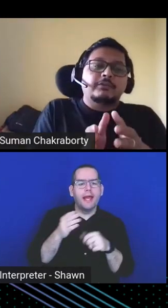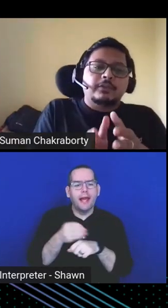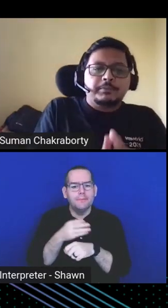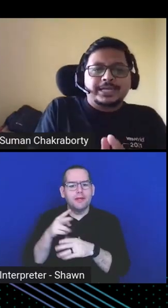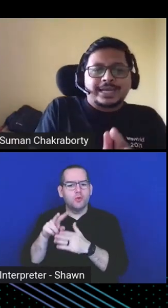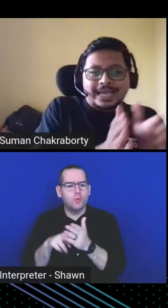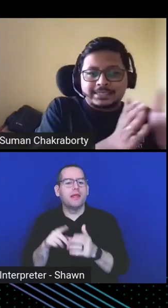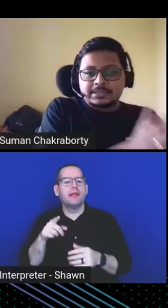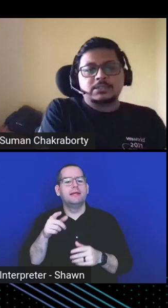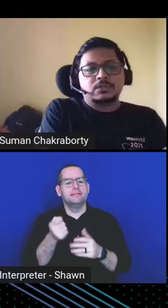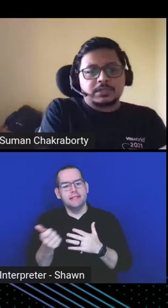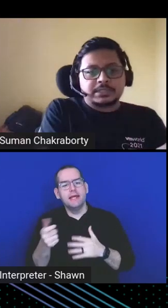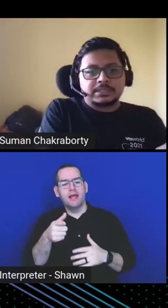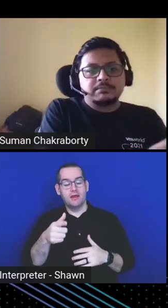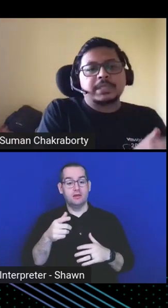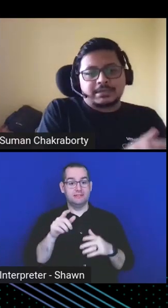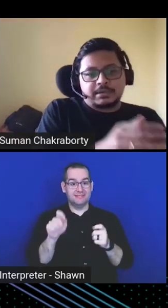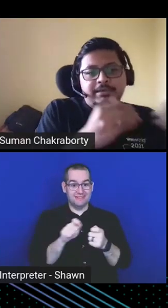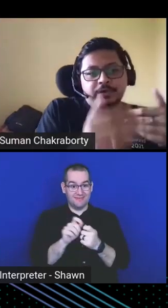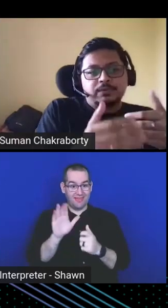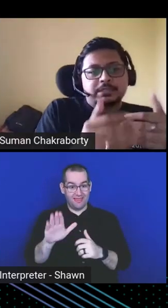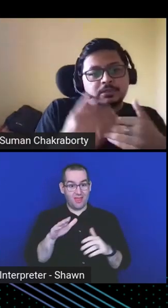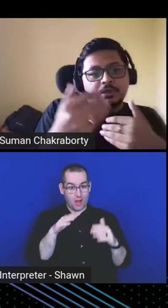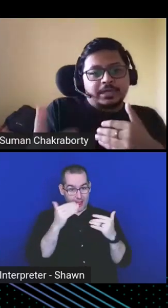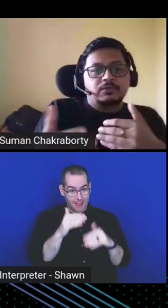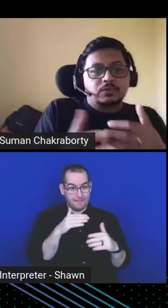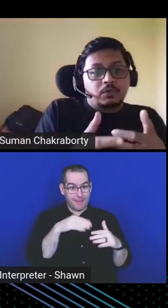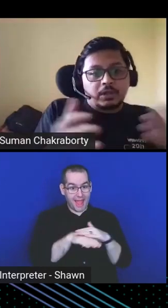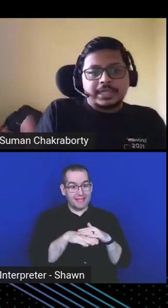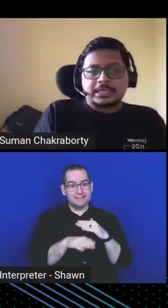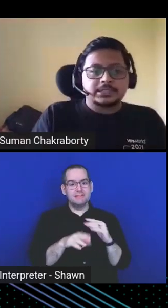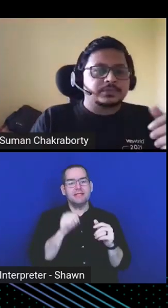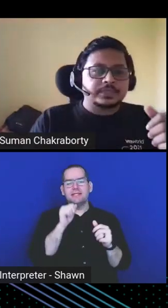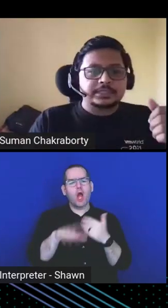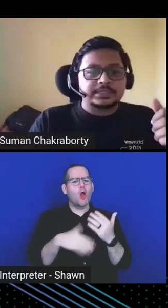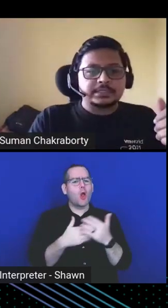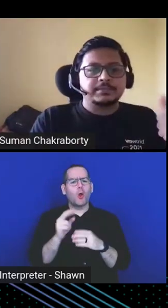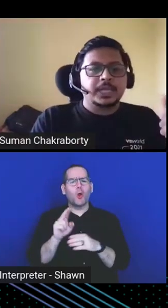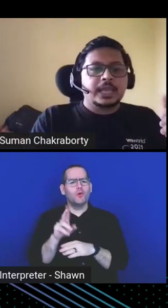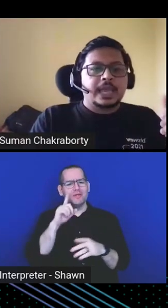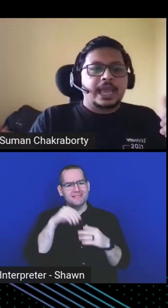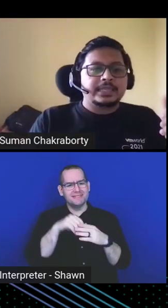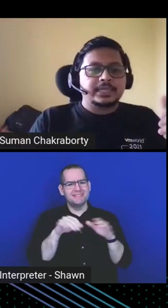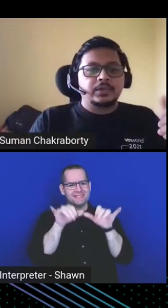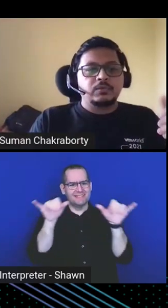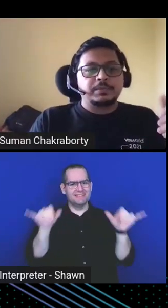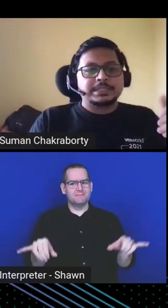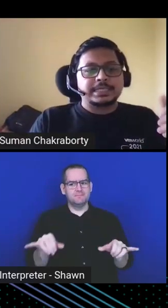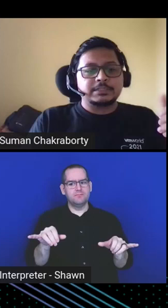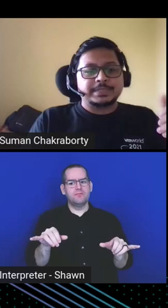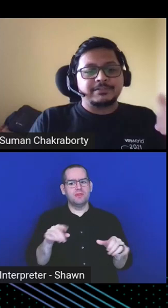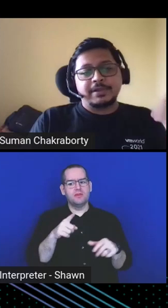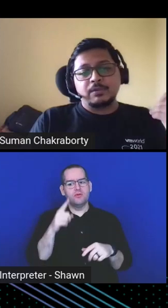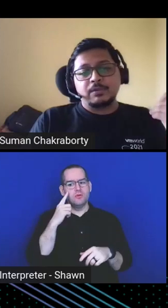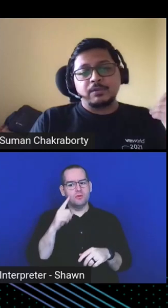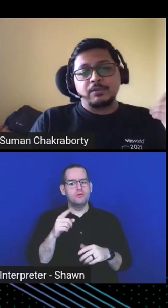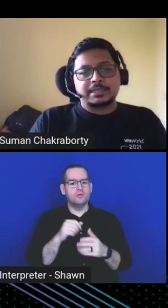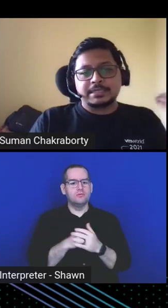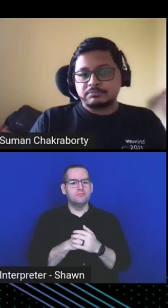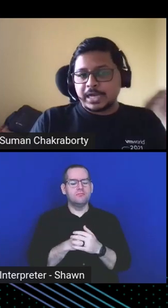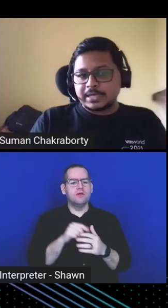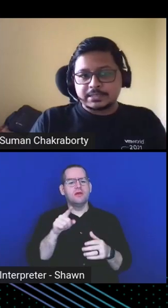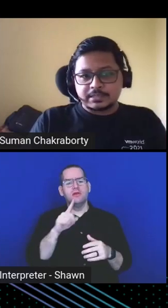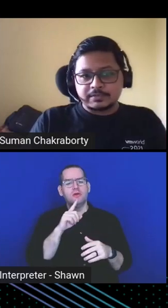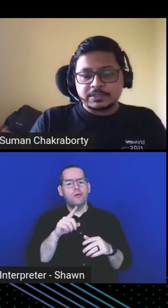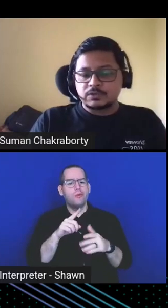users have limited access to the system, that every user is not allowed to do all the actions within the system. And then you basically specify what are